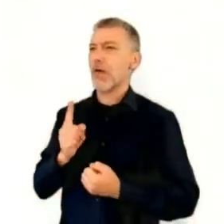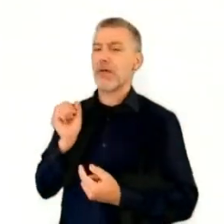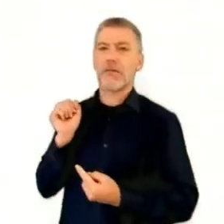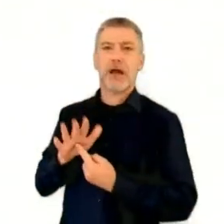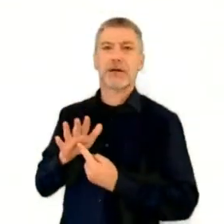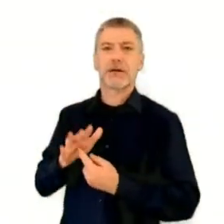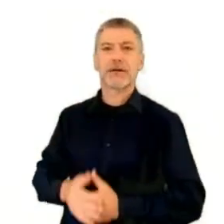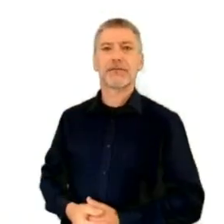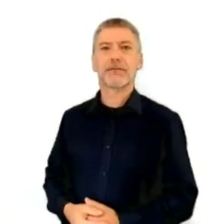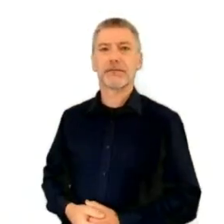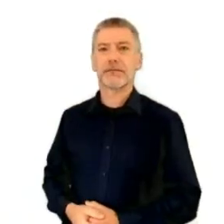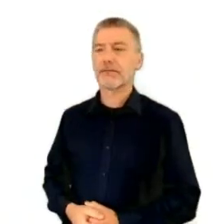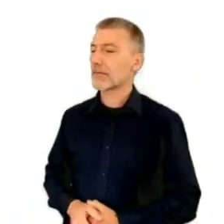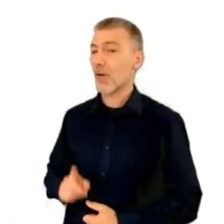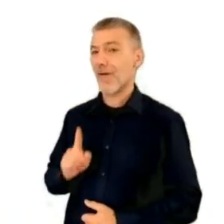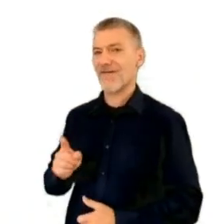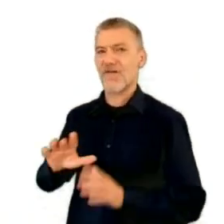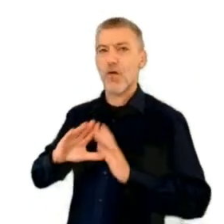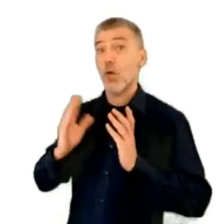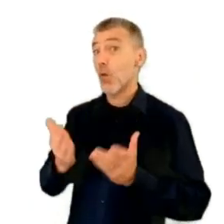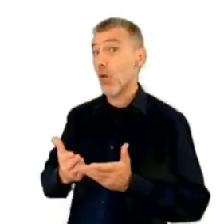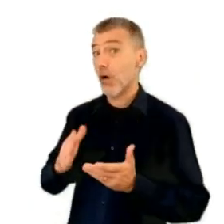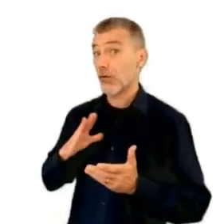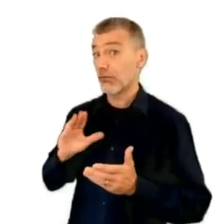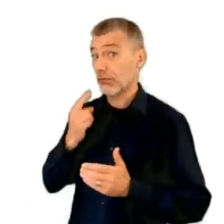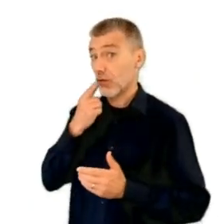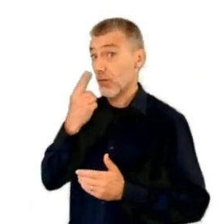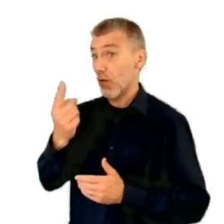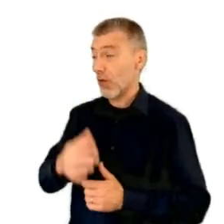for the world of tomorrow.